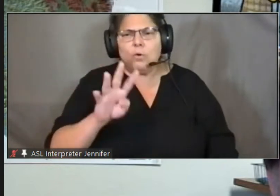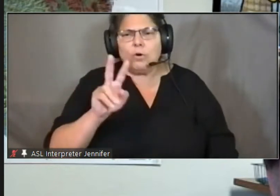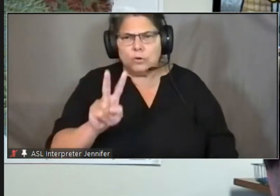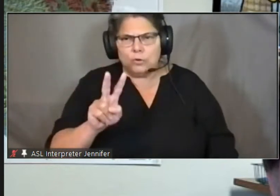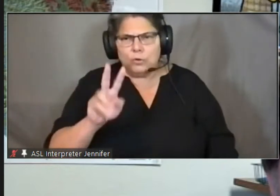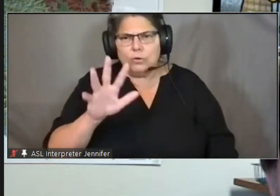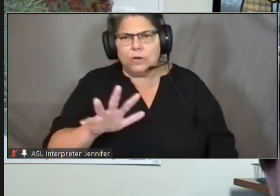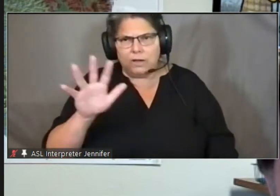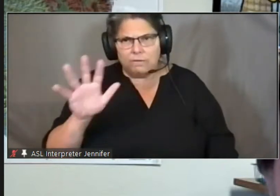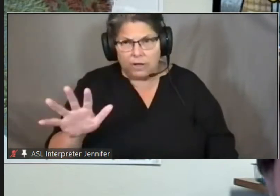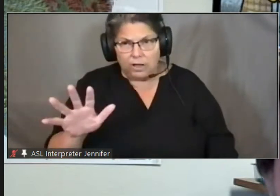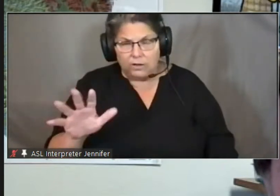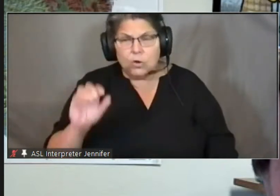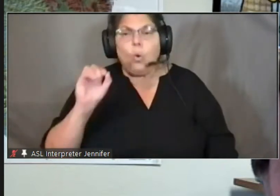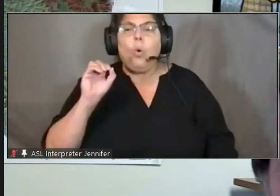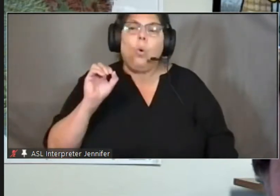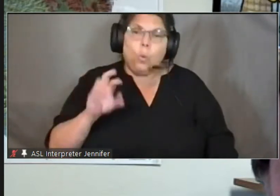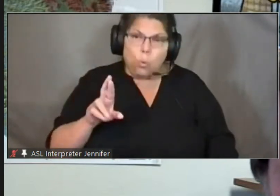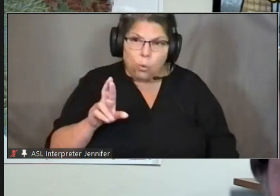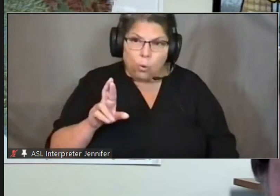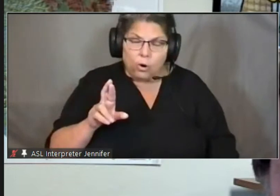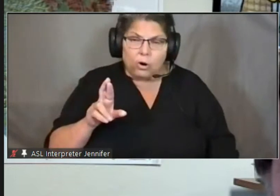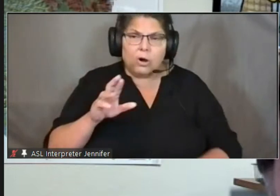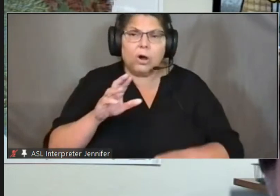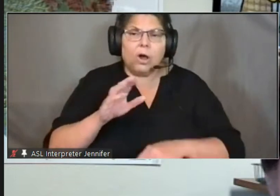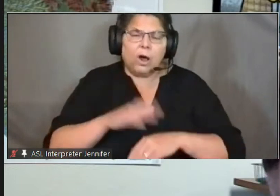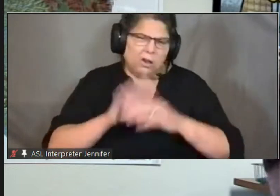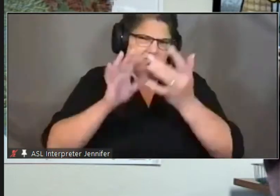422-4255 or get onto